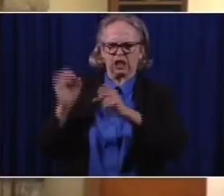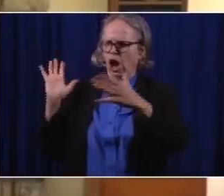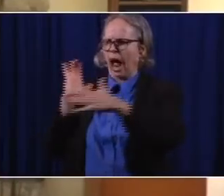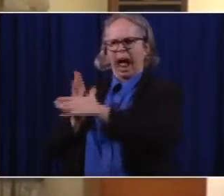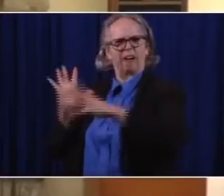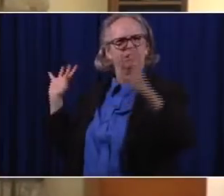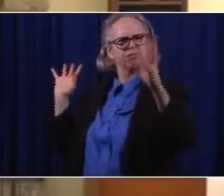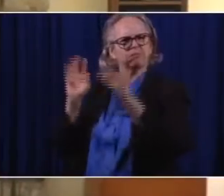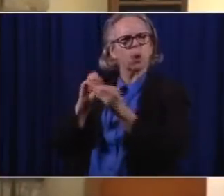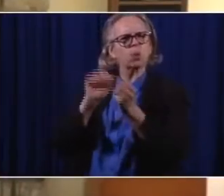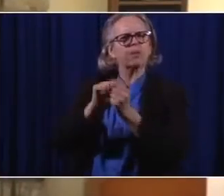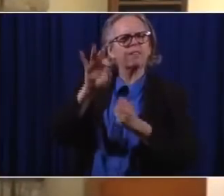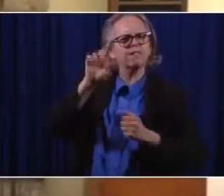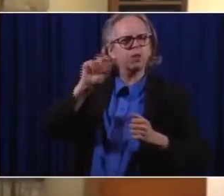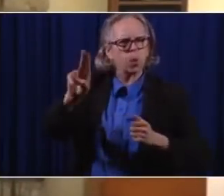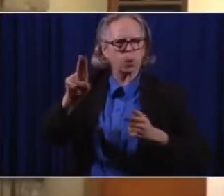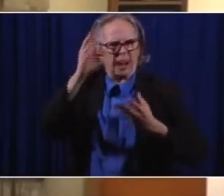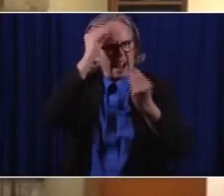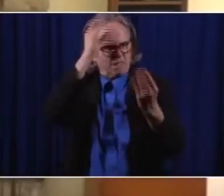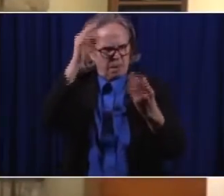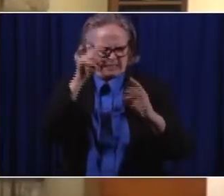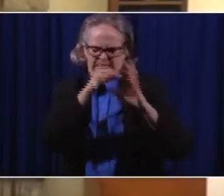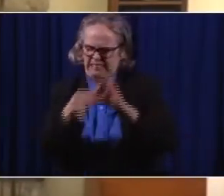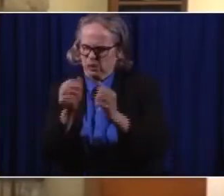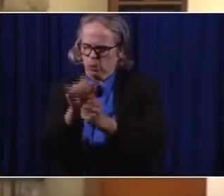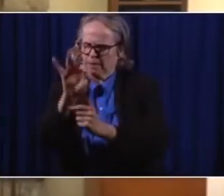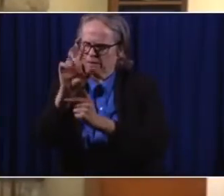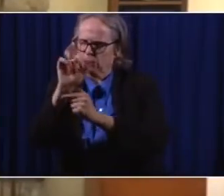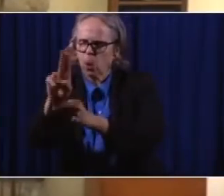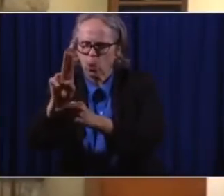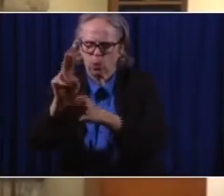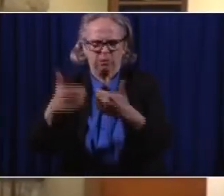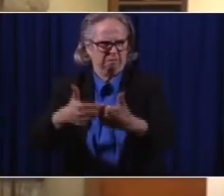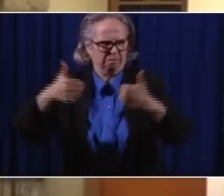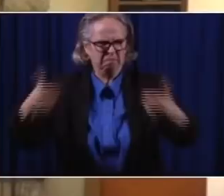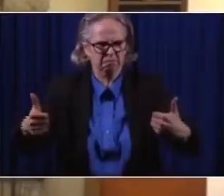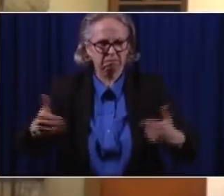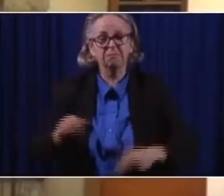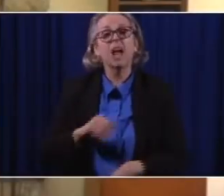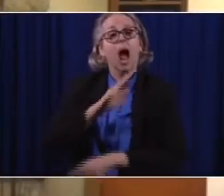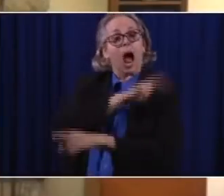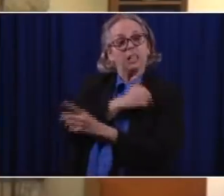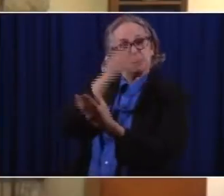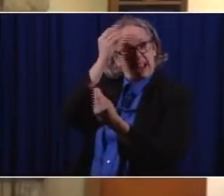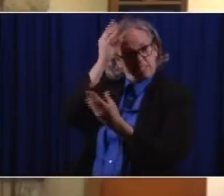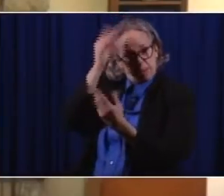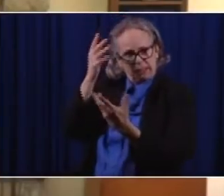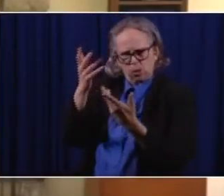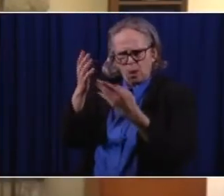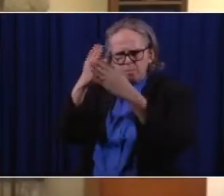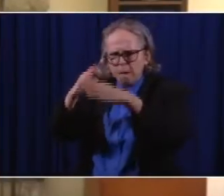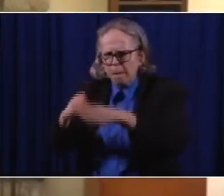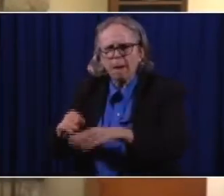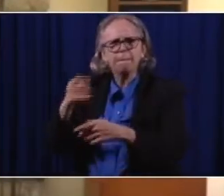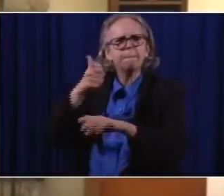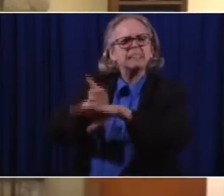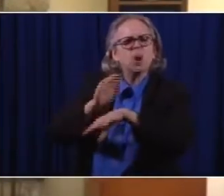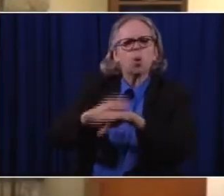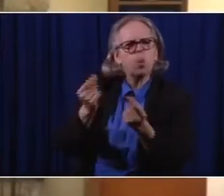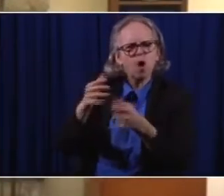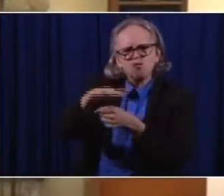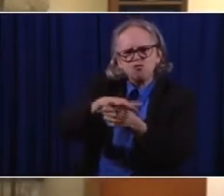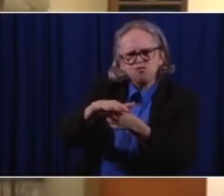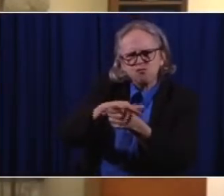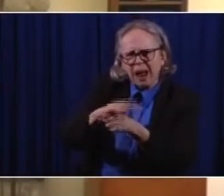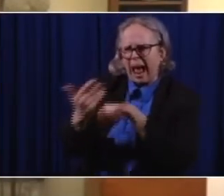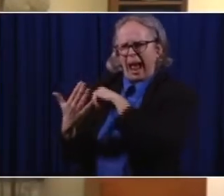Hospitalization data is broken down by region, county, date, sex, age, race. The data shows only positive